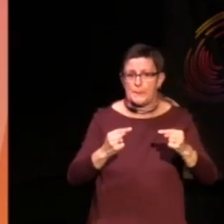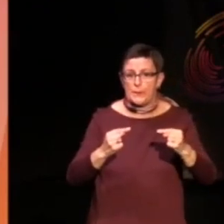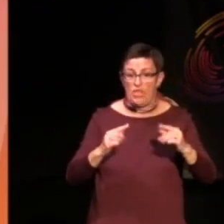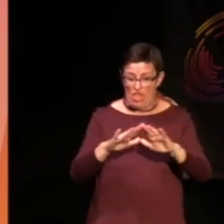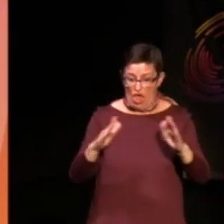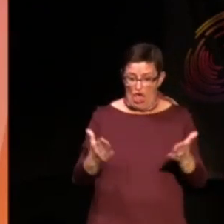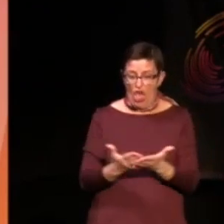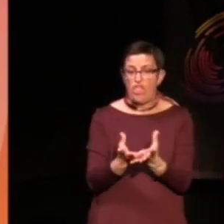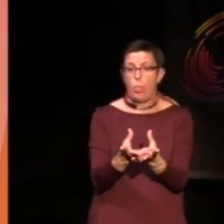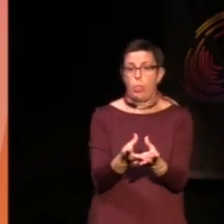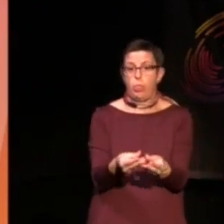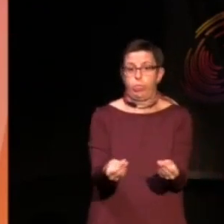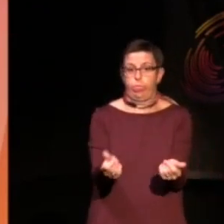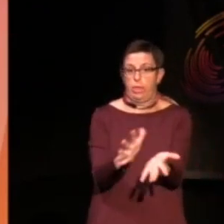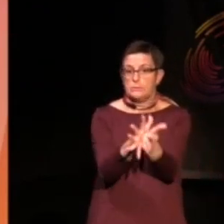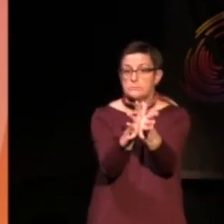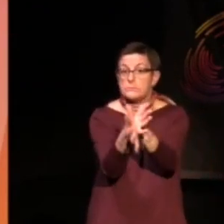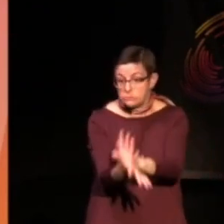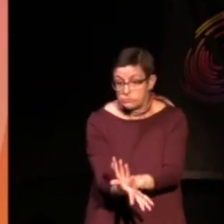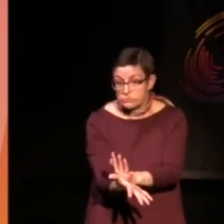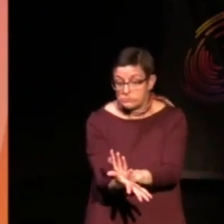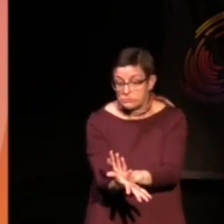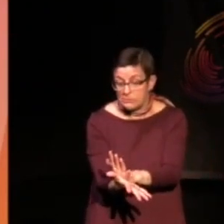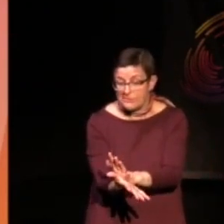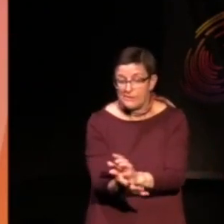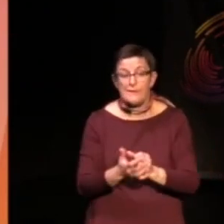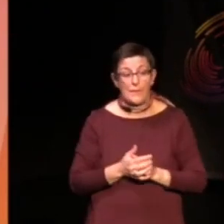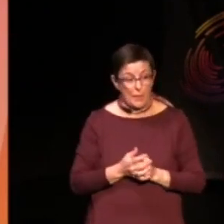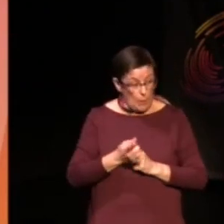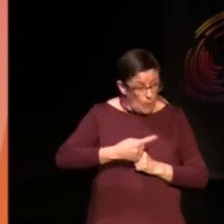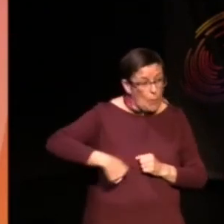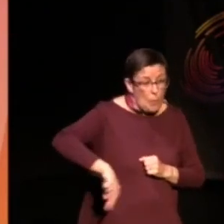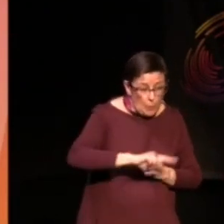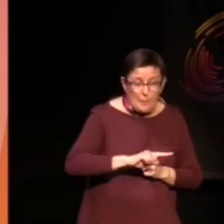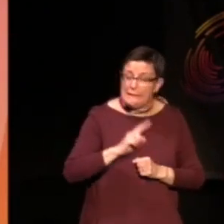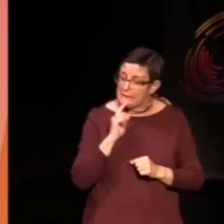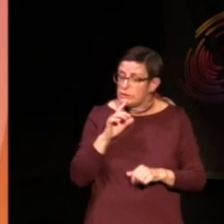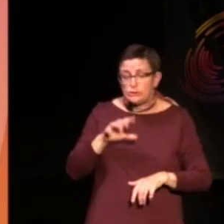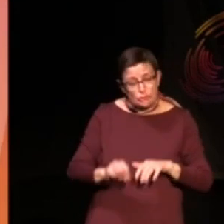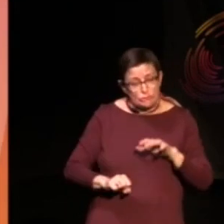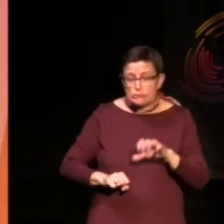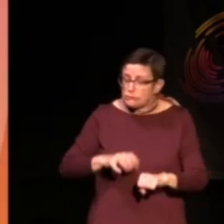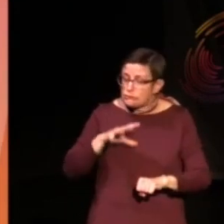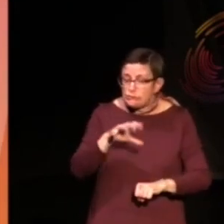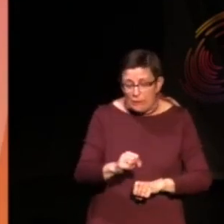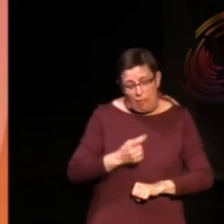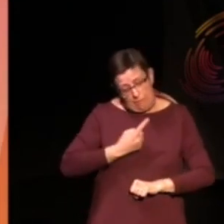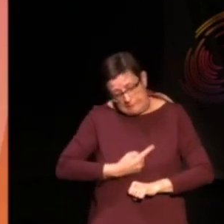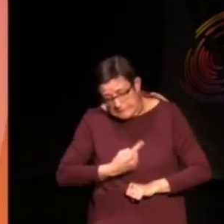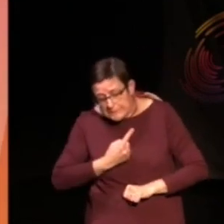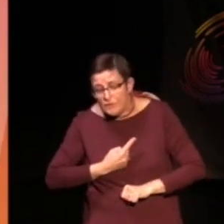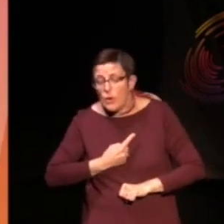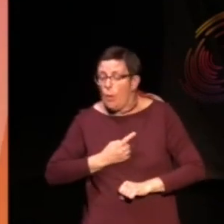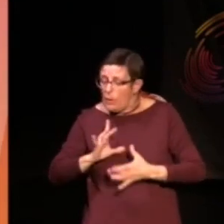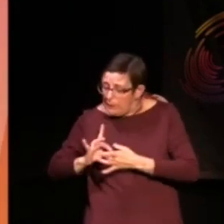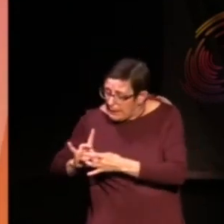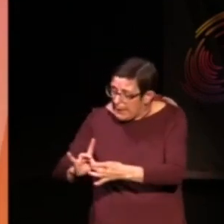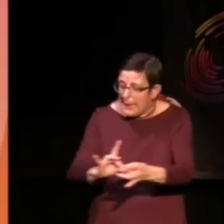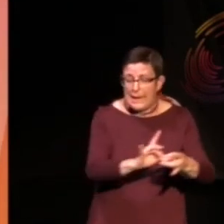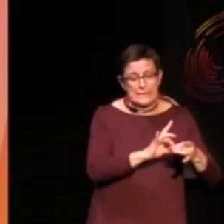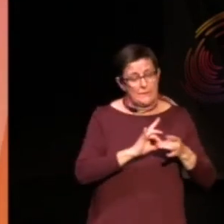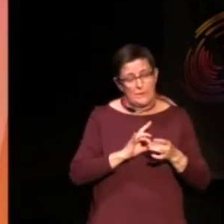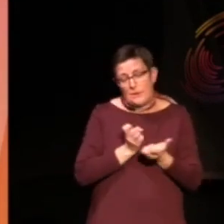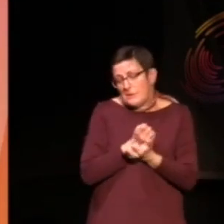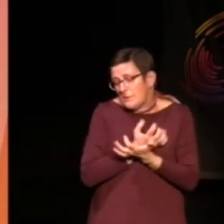earth." There is no doubt that we're all struggling. Individually and collectively, we are struggling with too